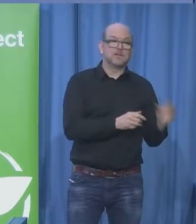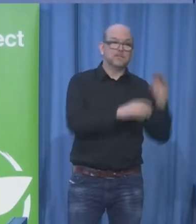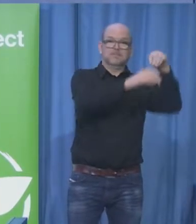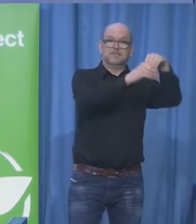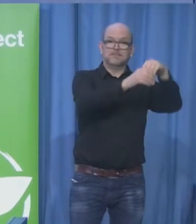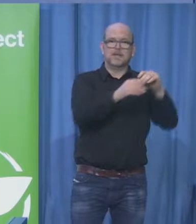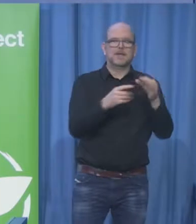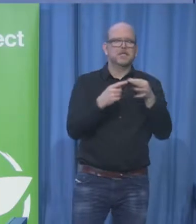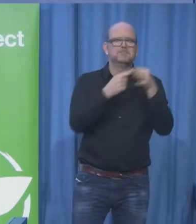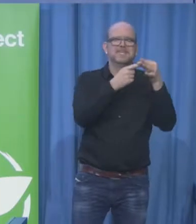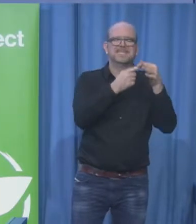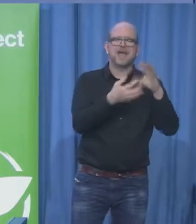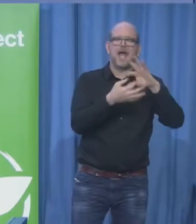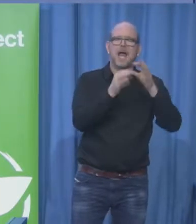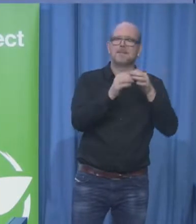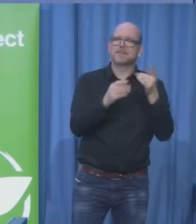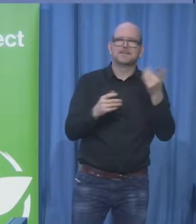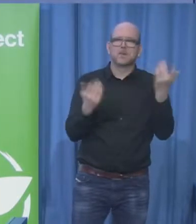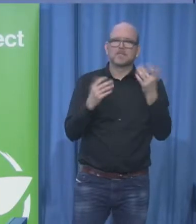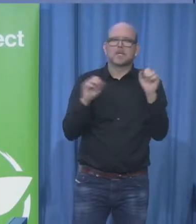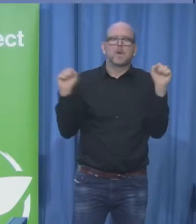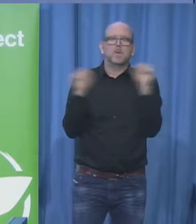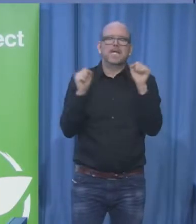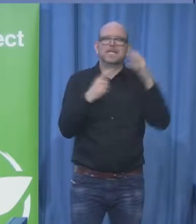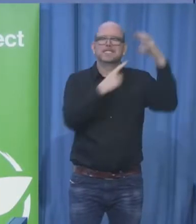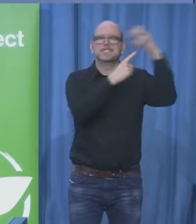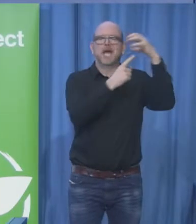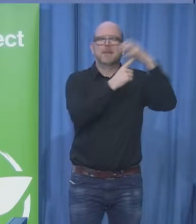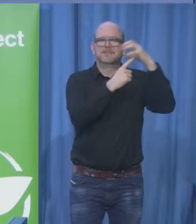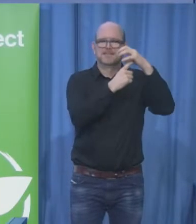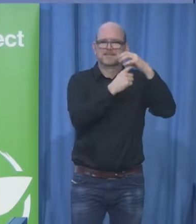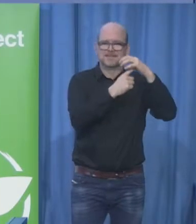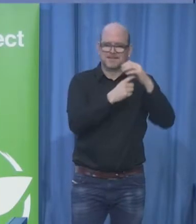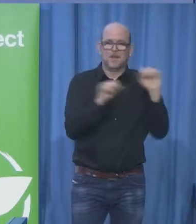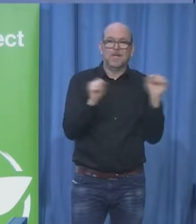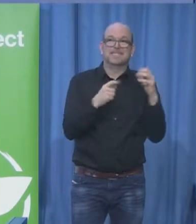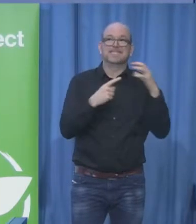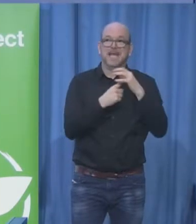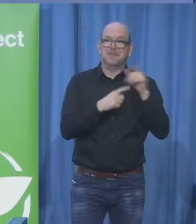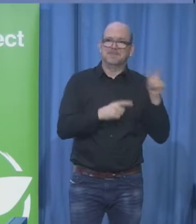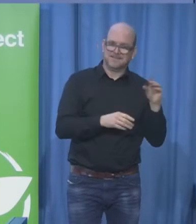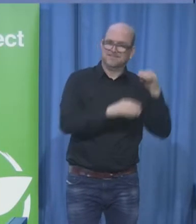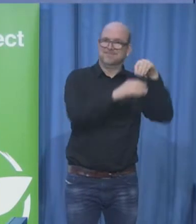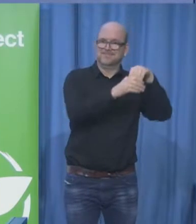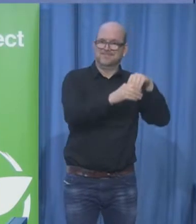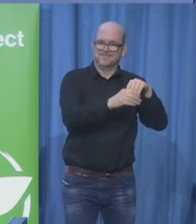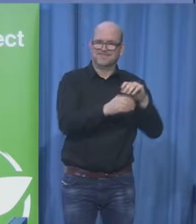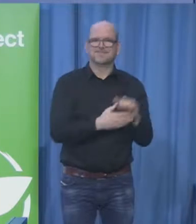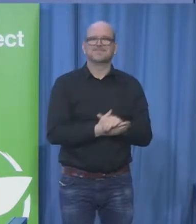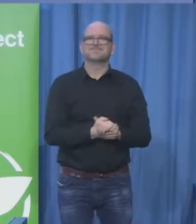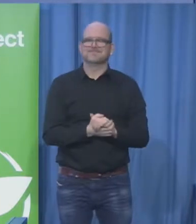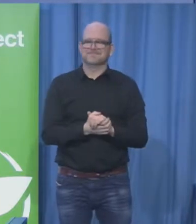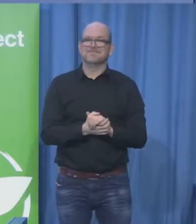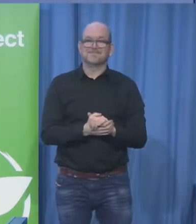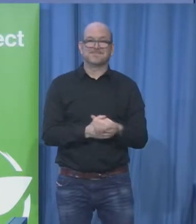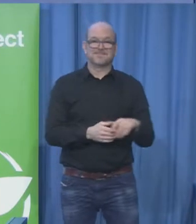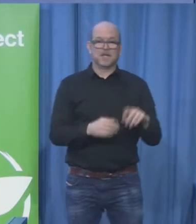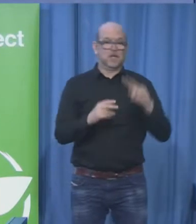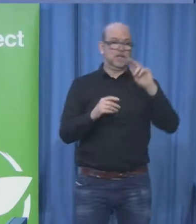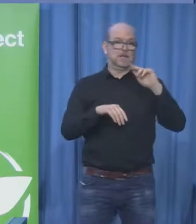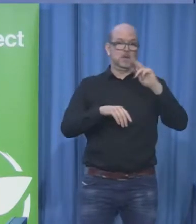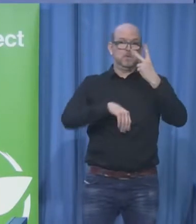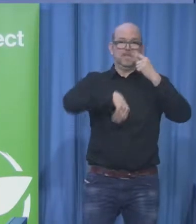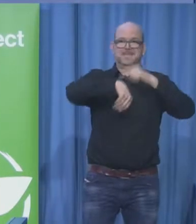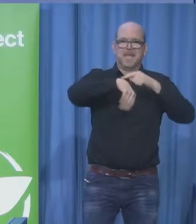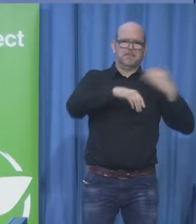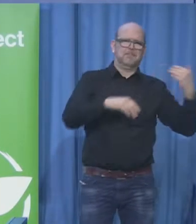movement that has 4.5 million athletes around the world. The second time after